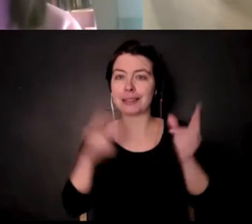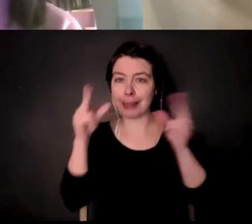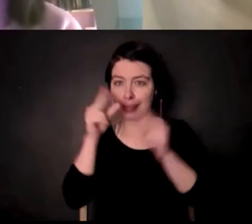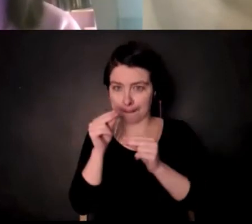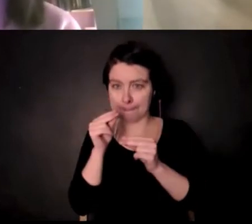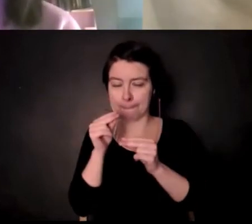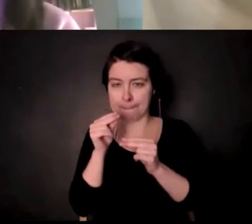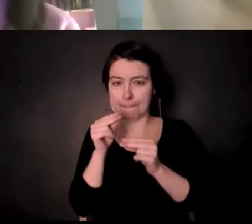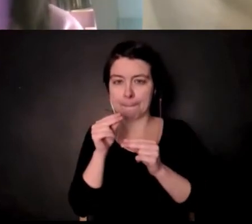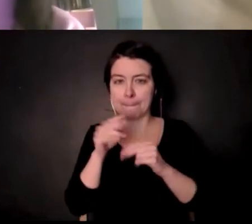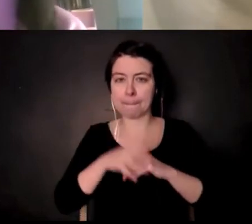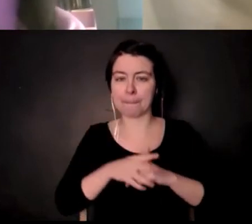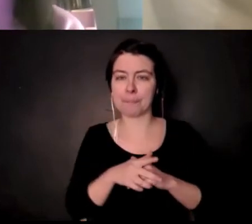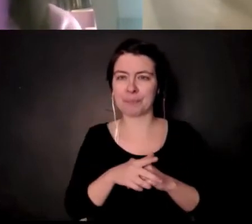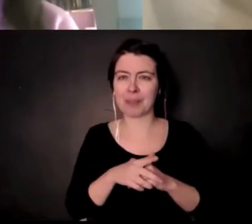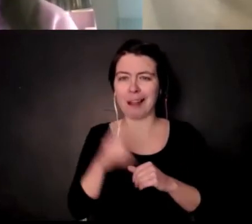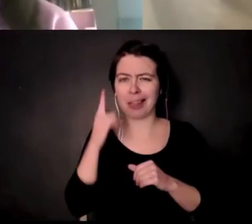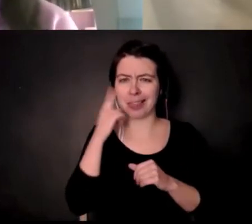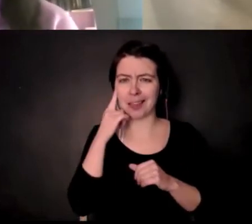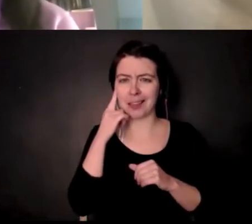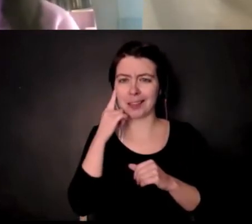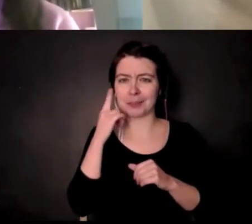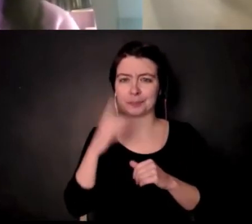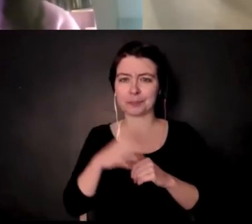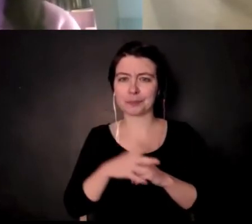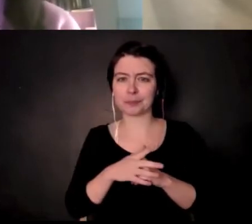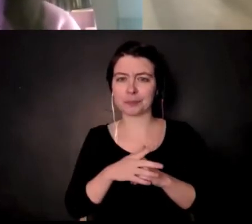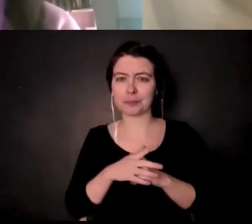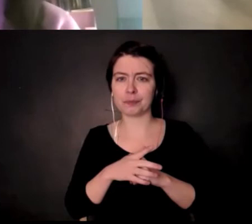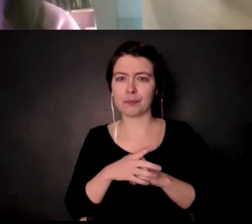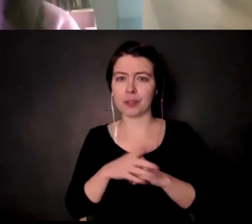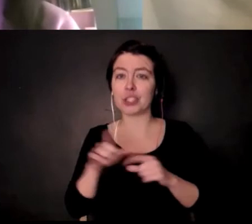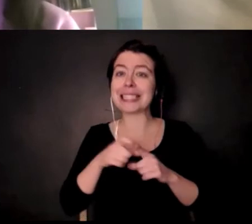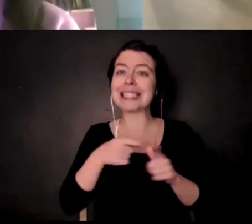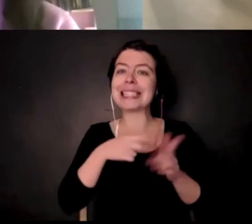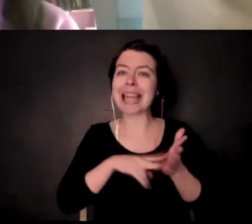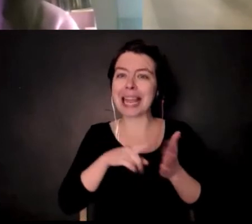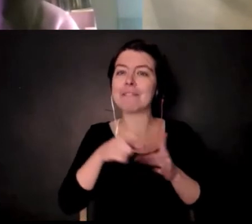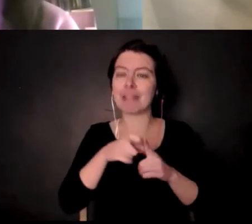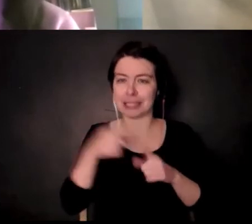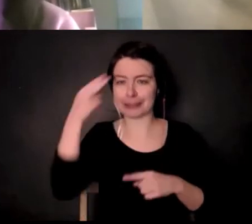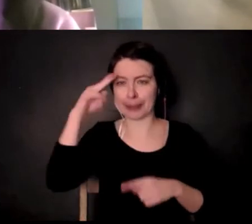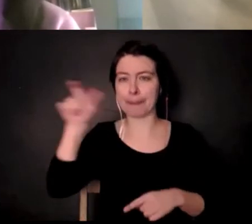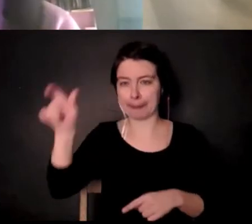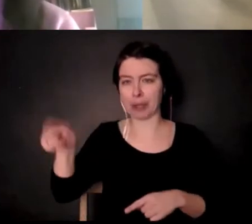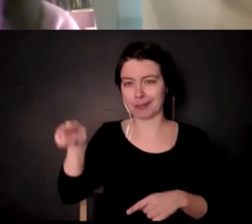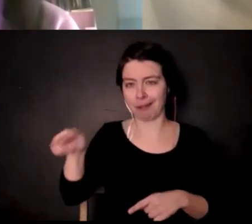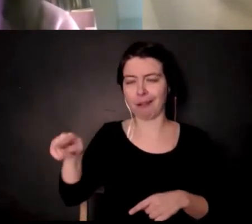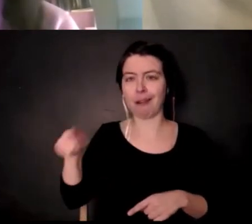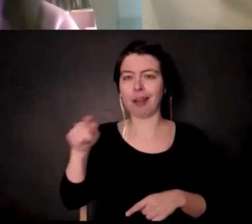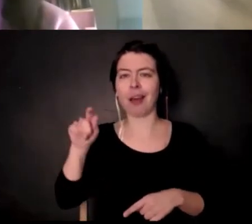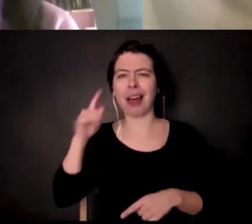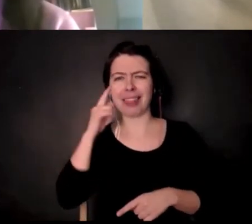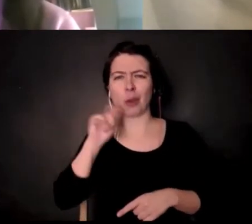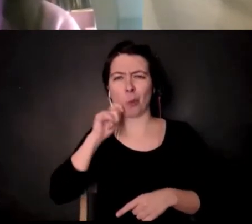I think. And so David of Fevered Sleep kind of invited me to